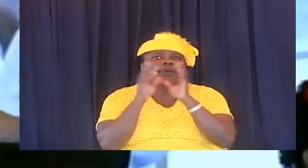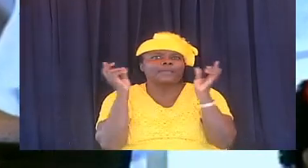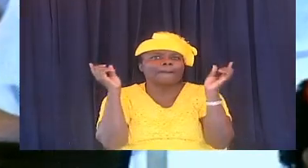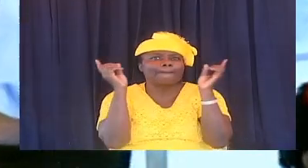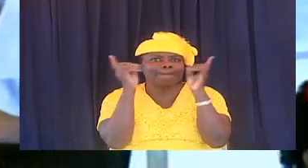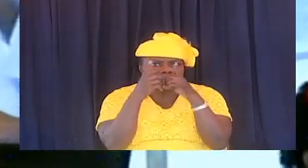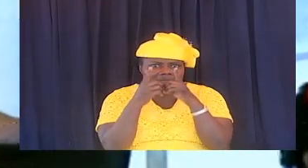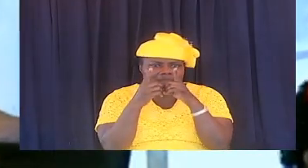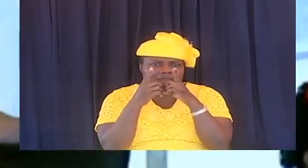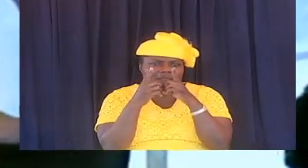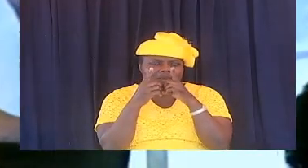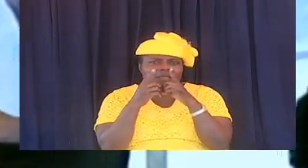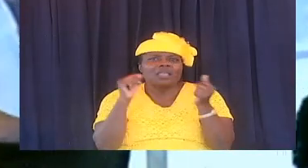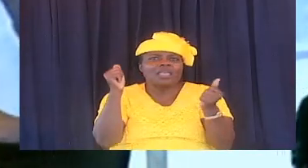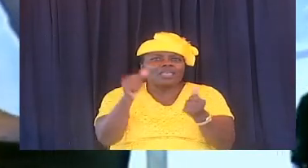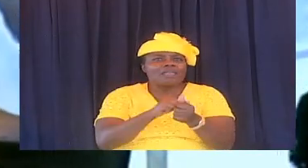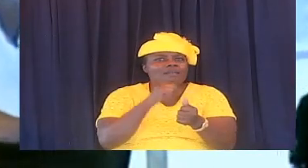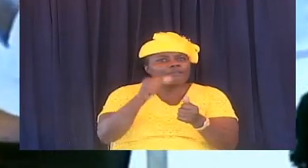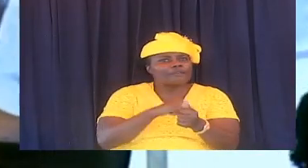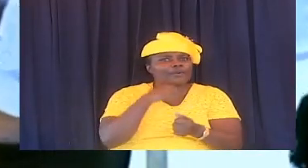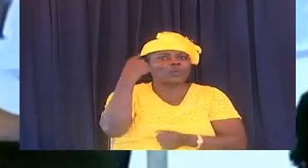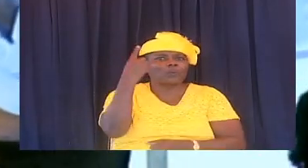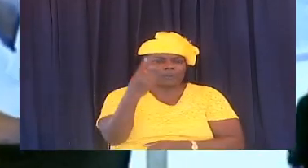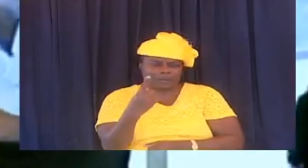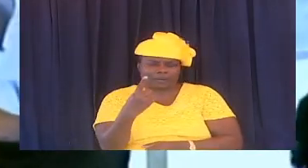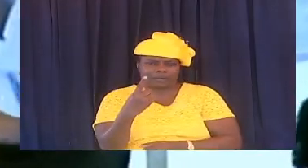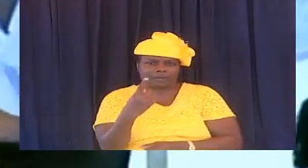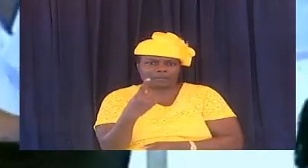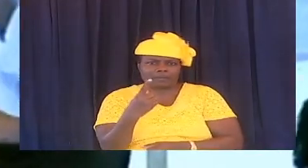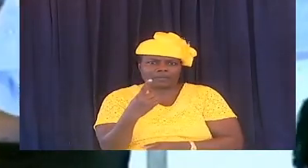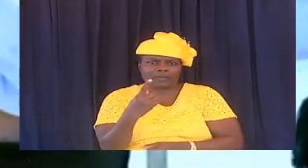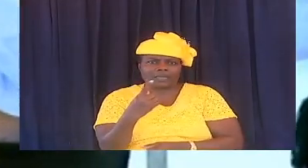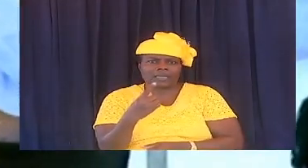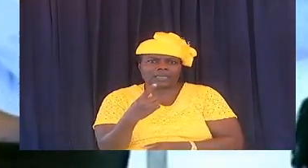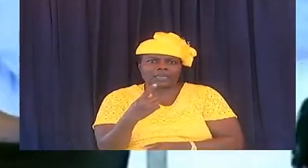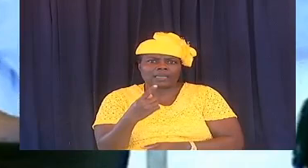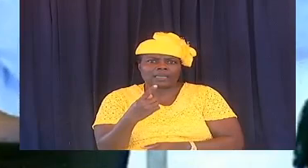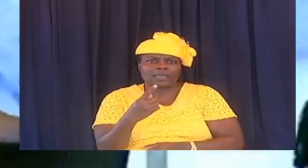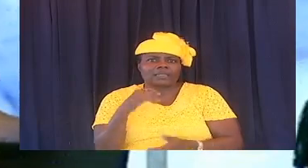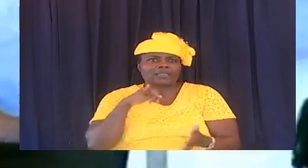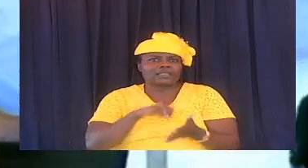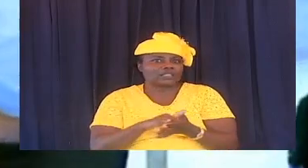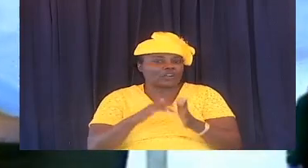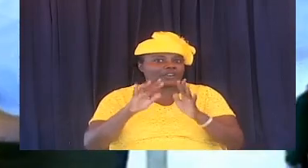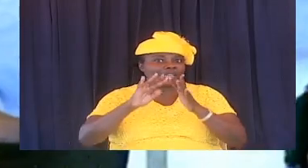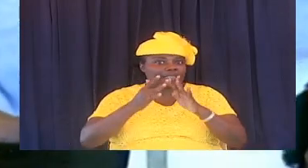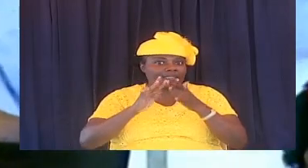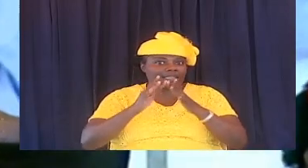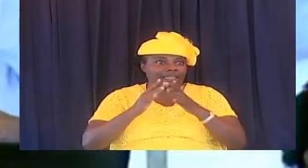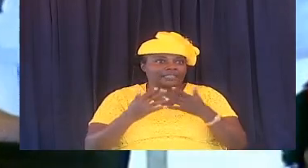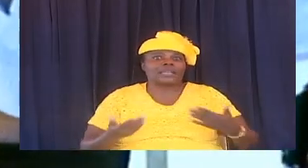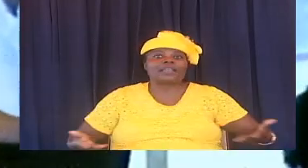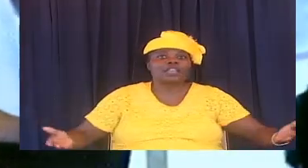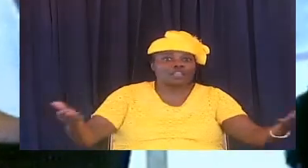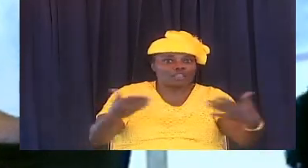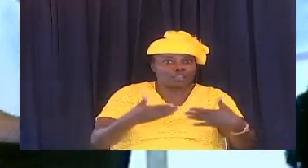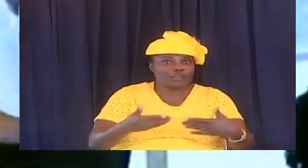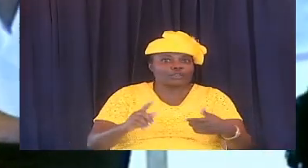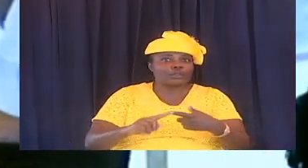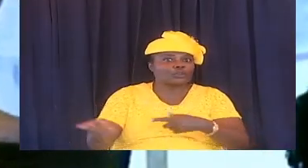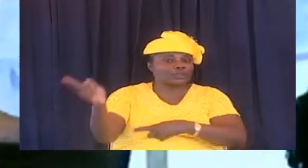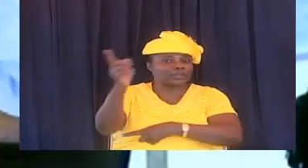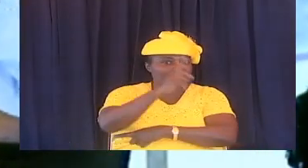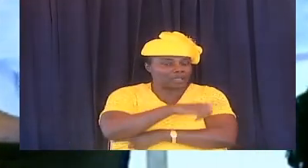appeal to all the saints, those that are here, those that are tuned in, amen, those that are a part of the Faith Apostolic Ministries